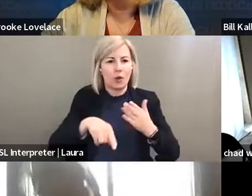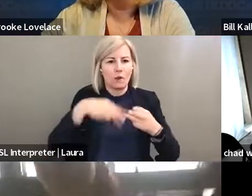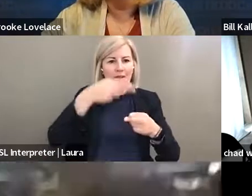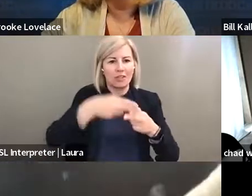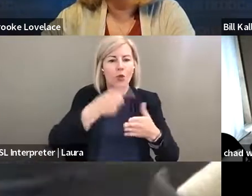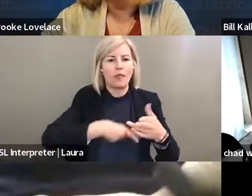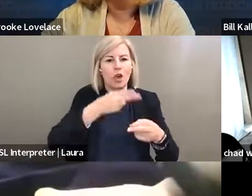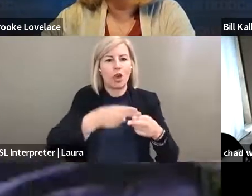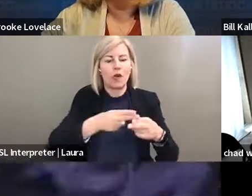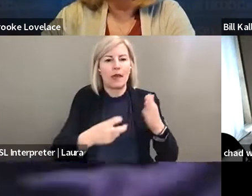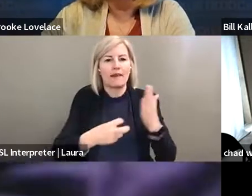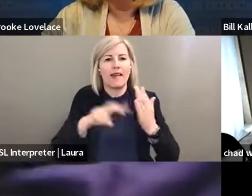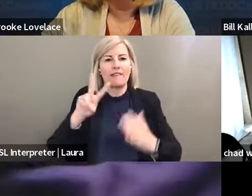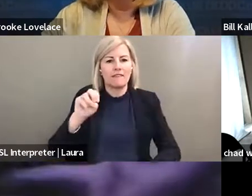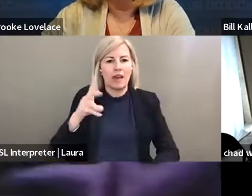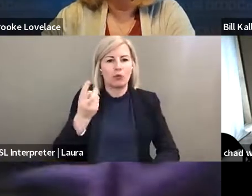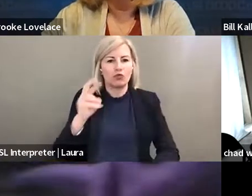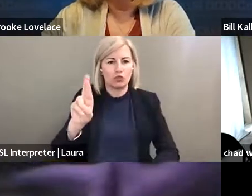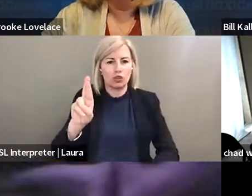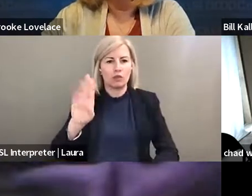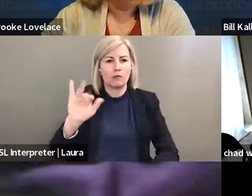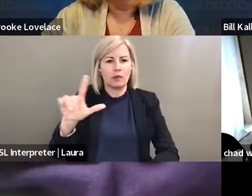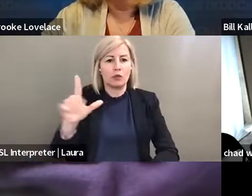call the voucher bill, which is using